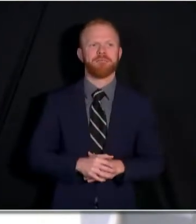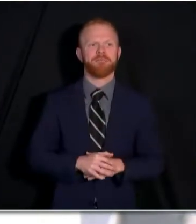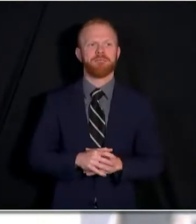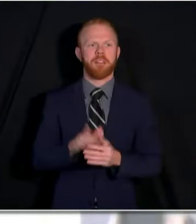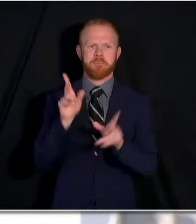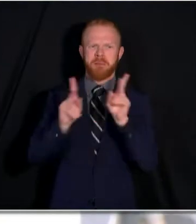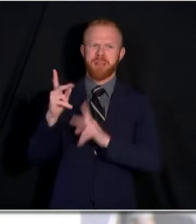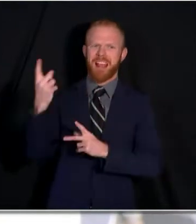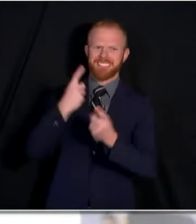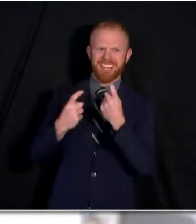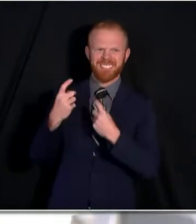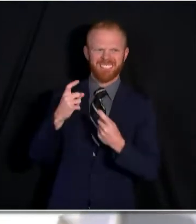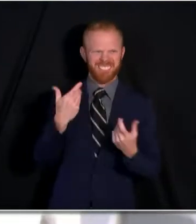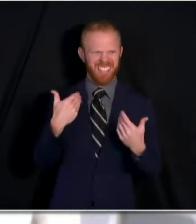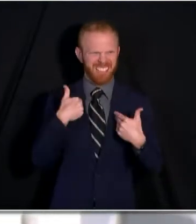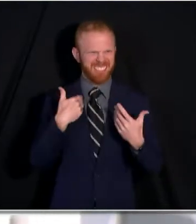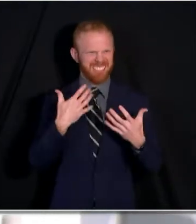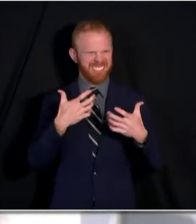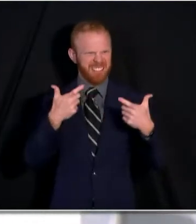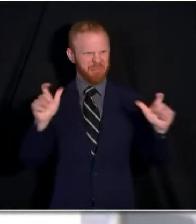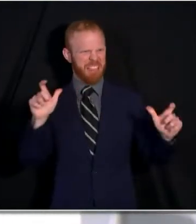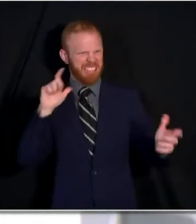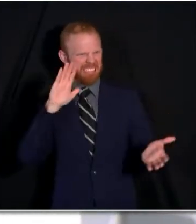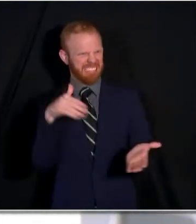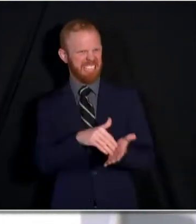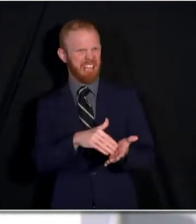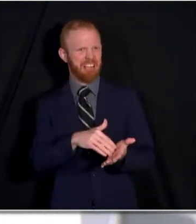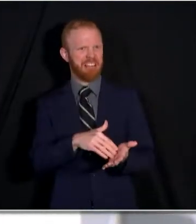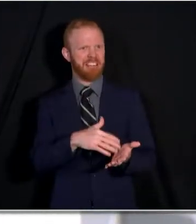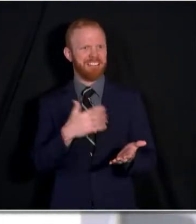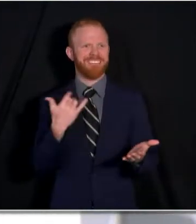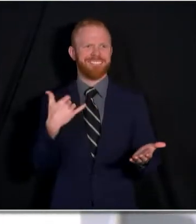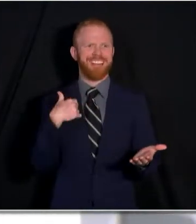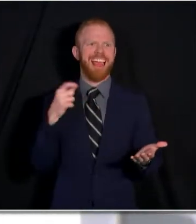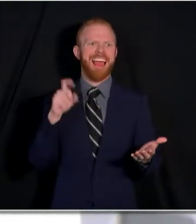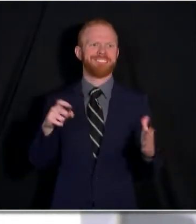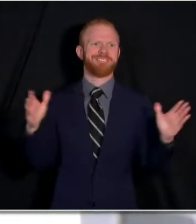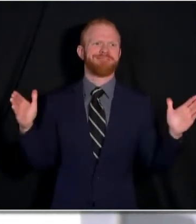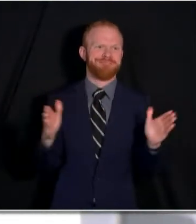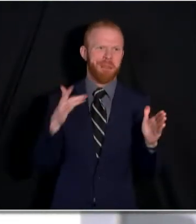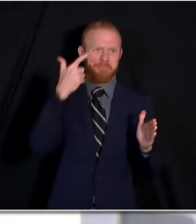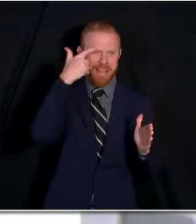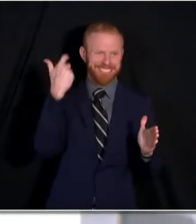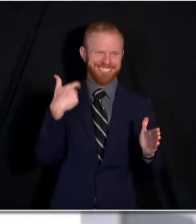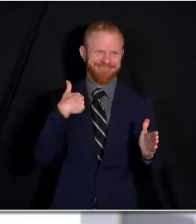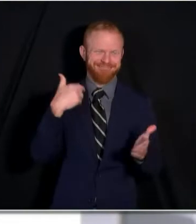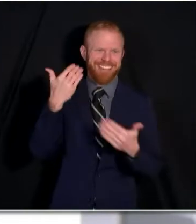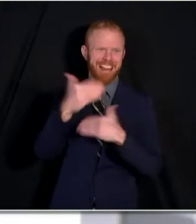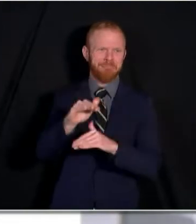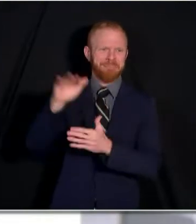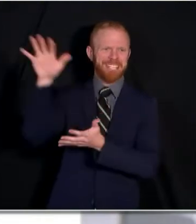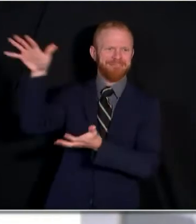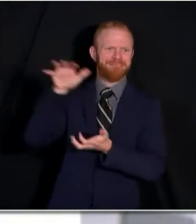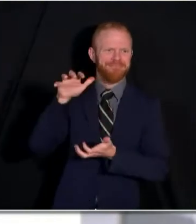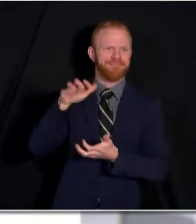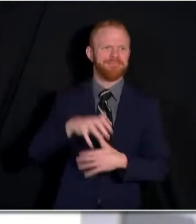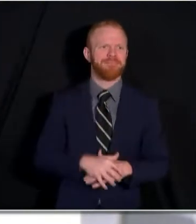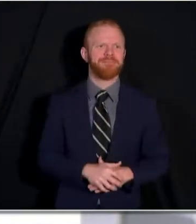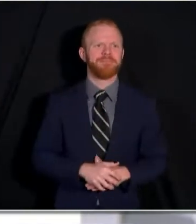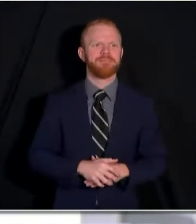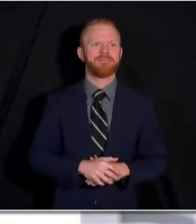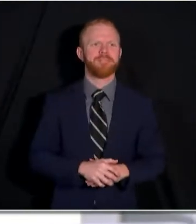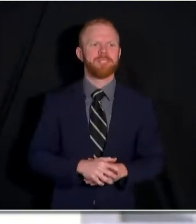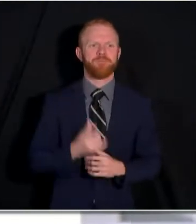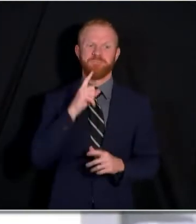all these large sites, now you have to throttle back. While that's true, again, the only limitation being supply, as the mayor